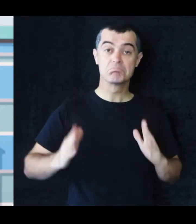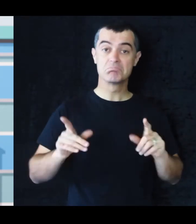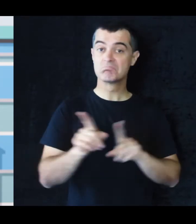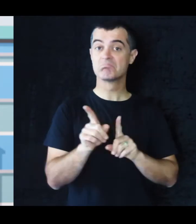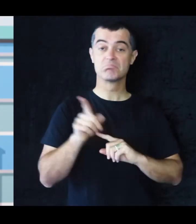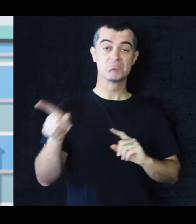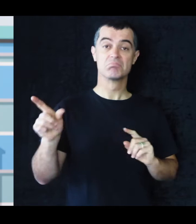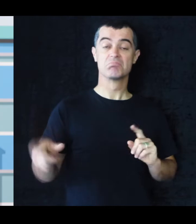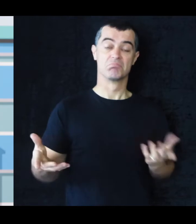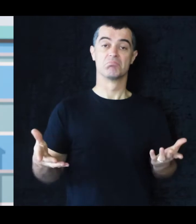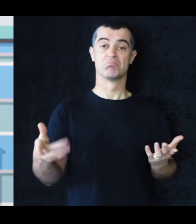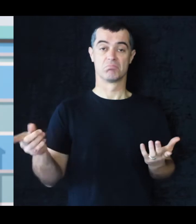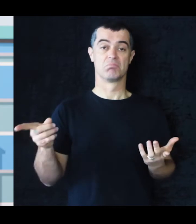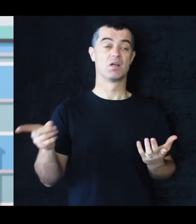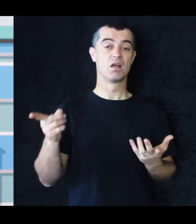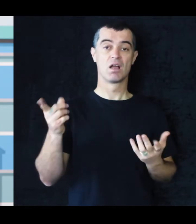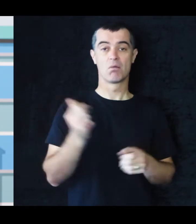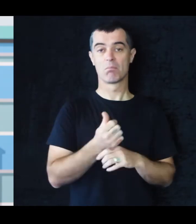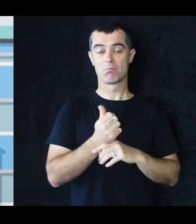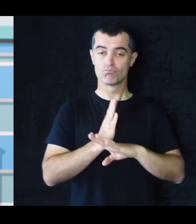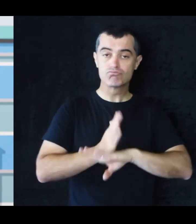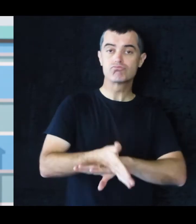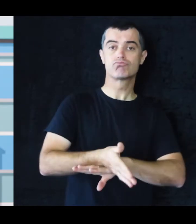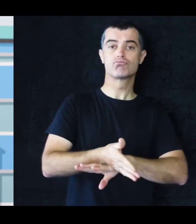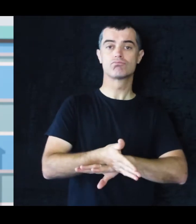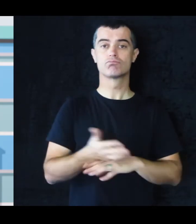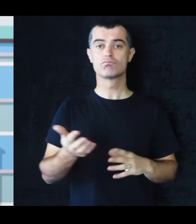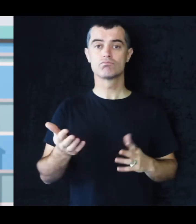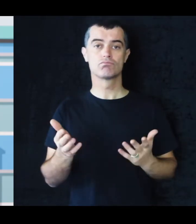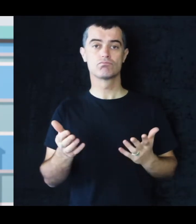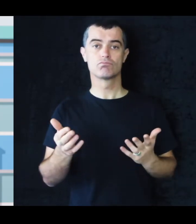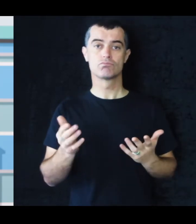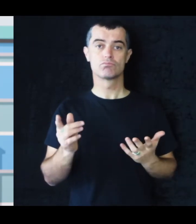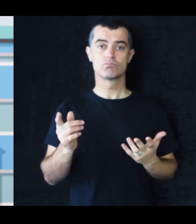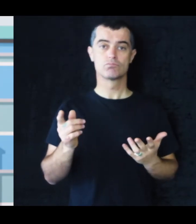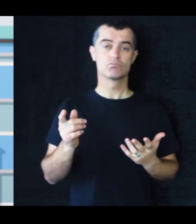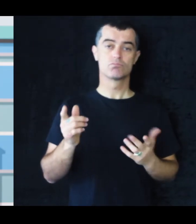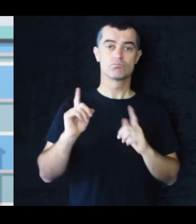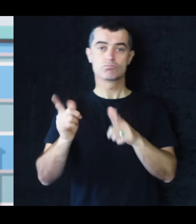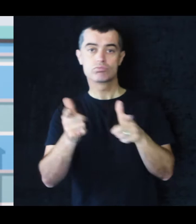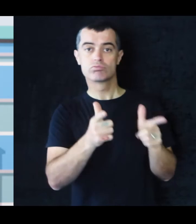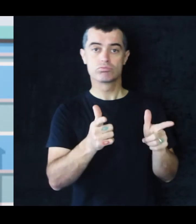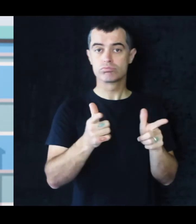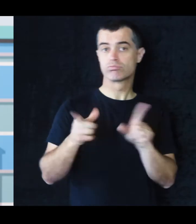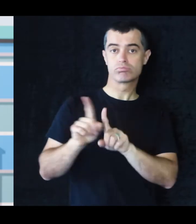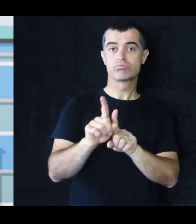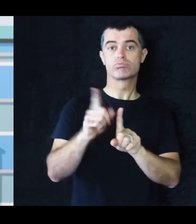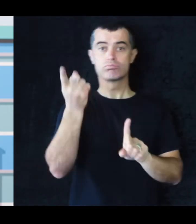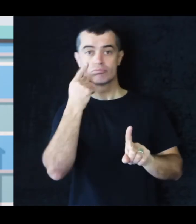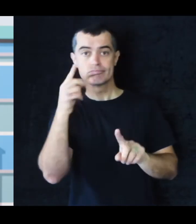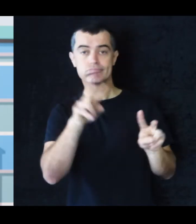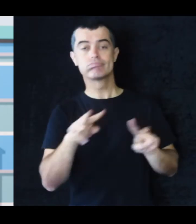as well. They made the effort to go around to the places with me and have a